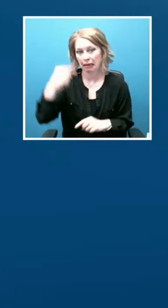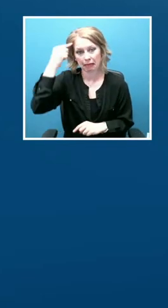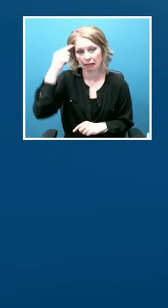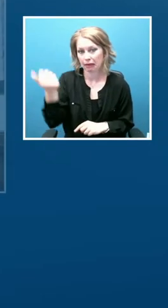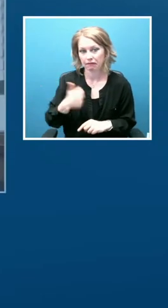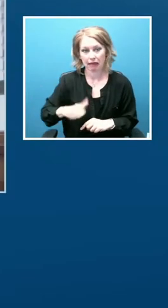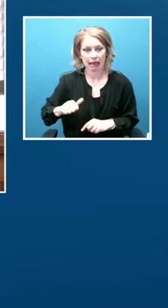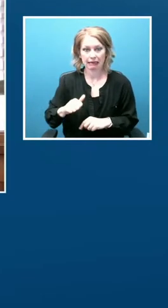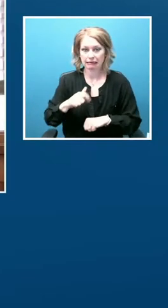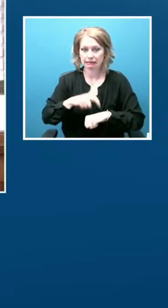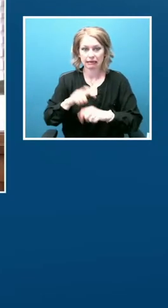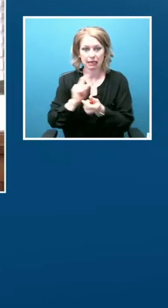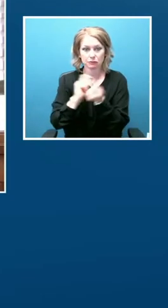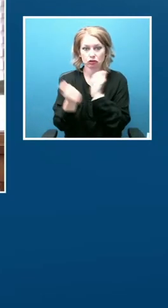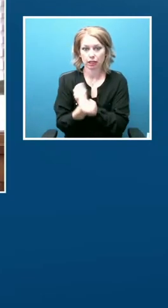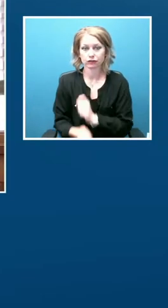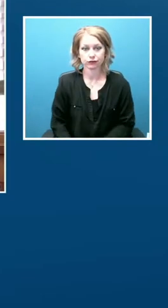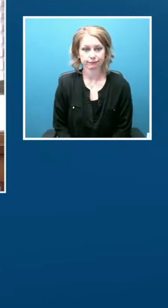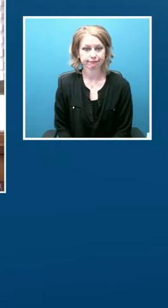Thank you.